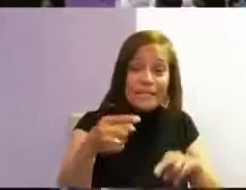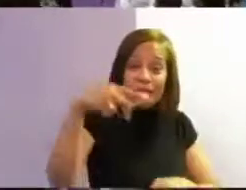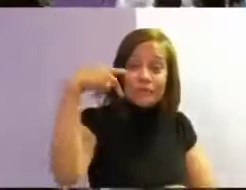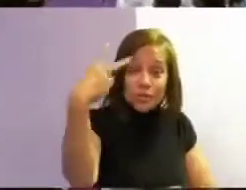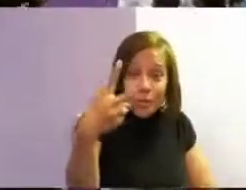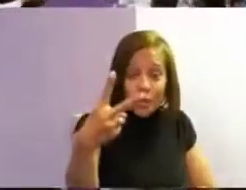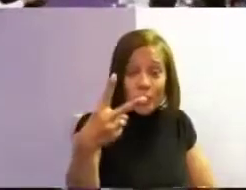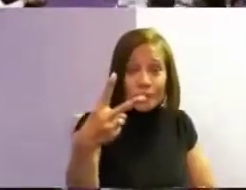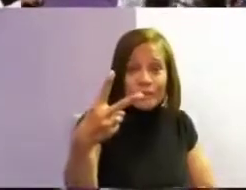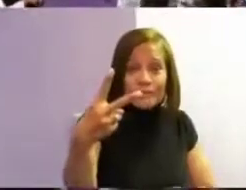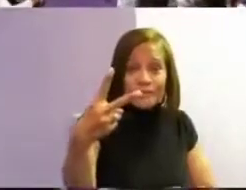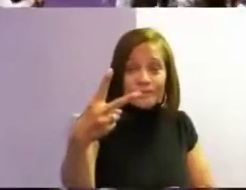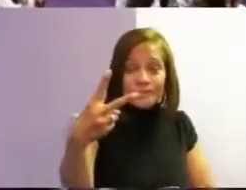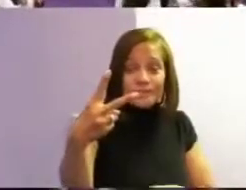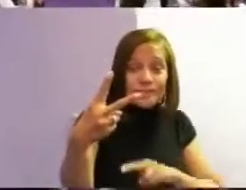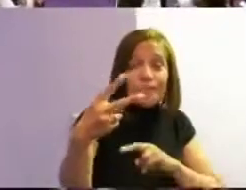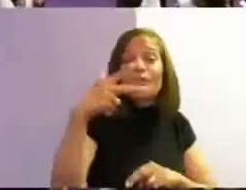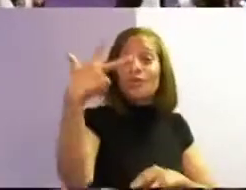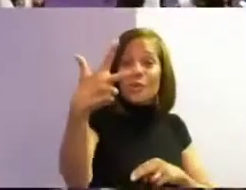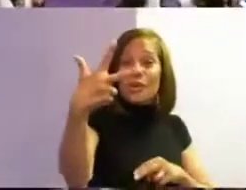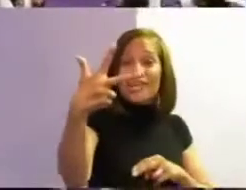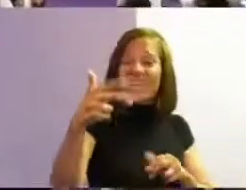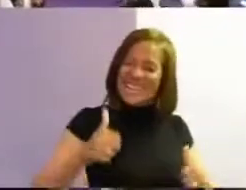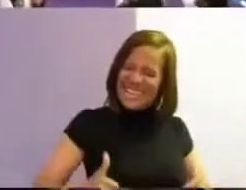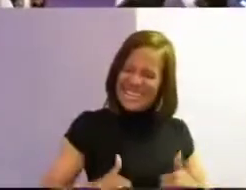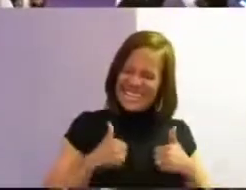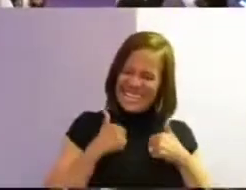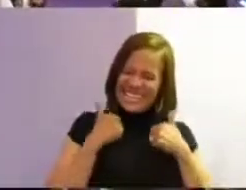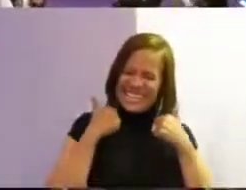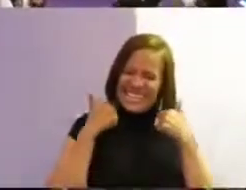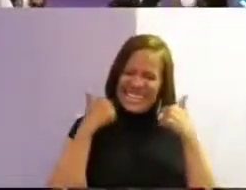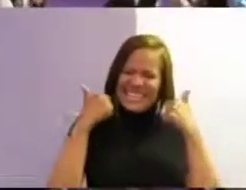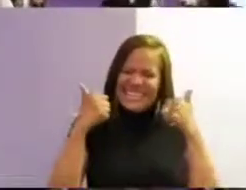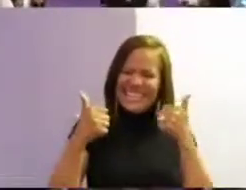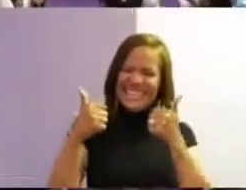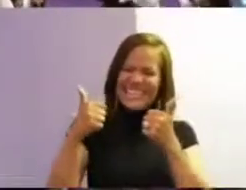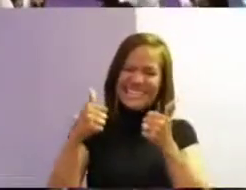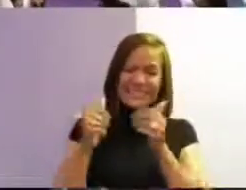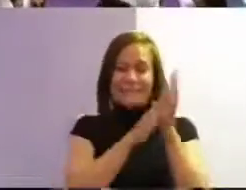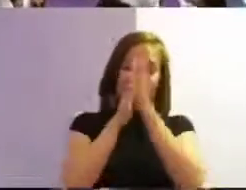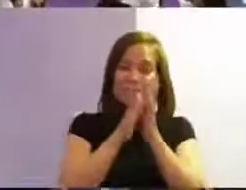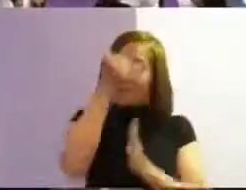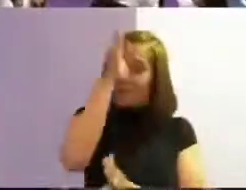two, three, live!